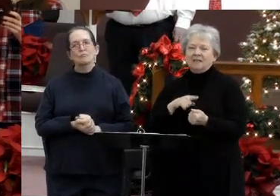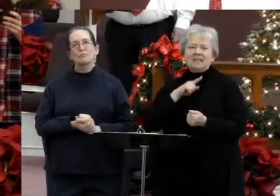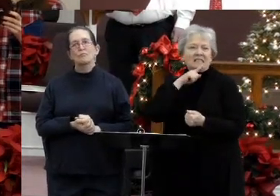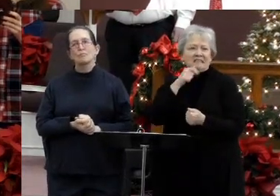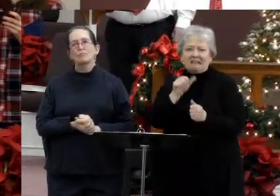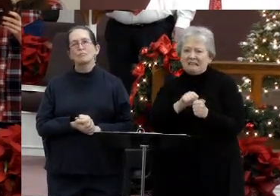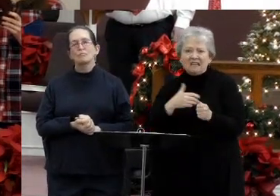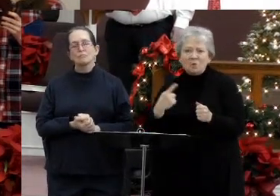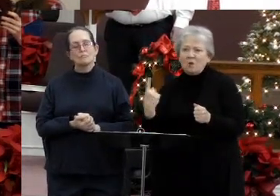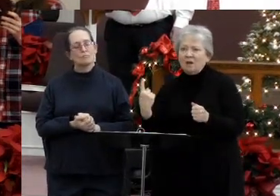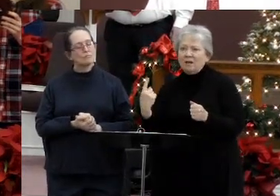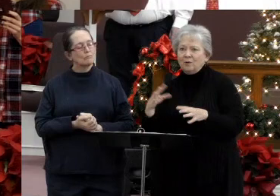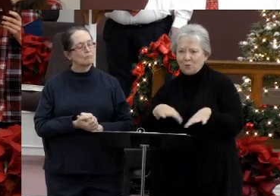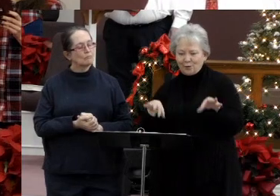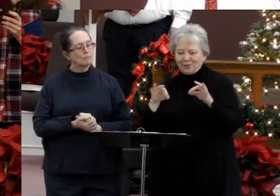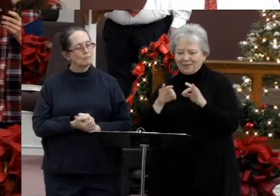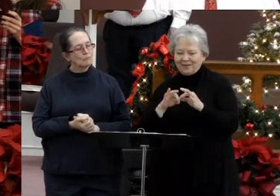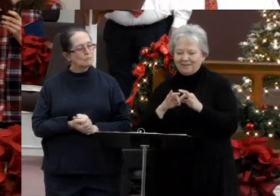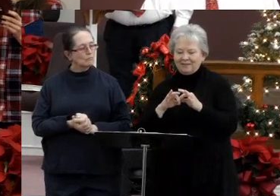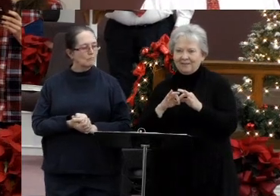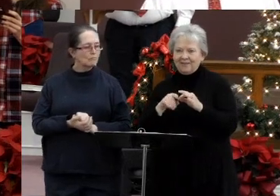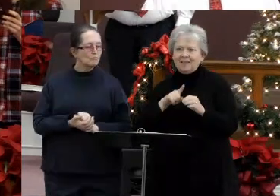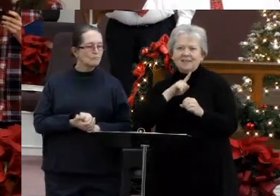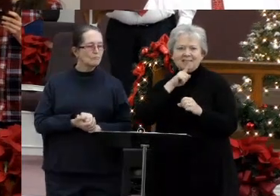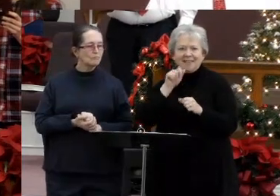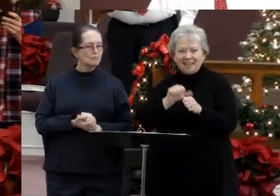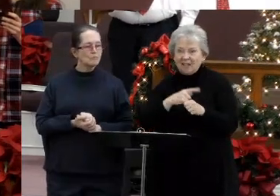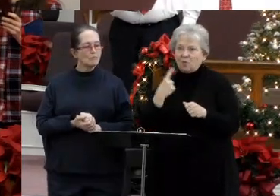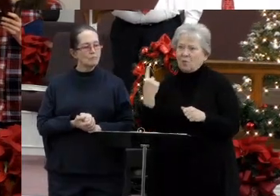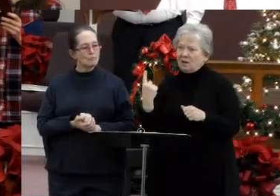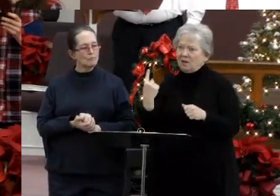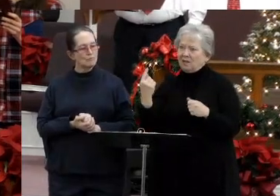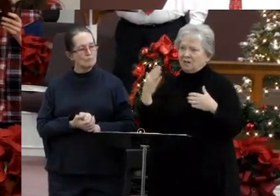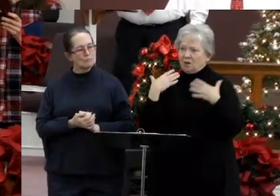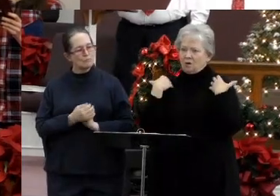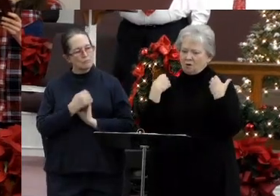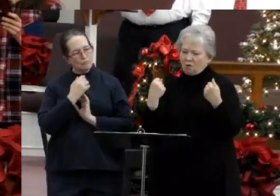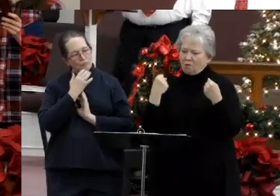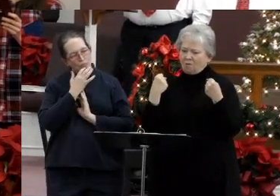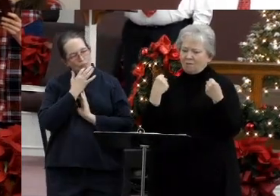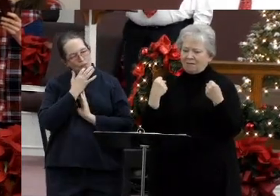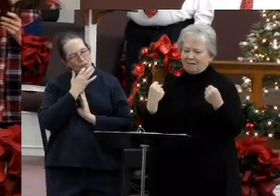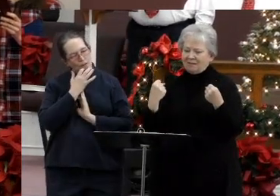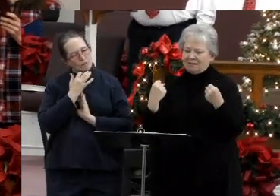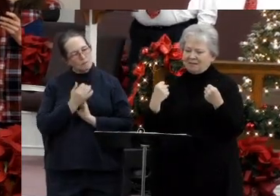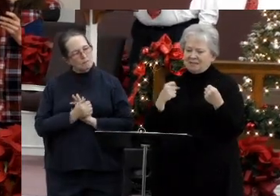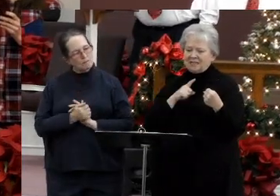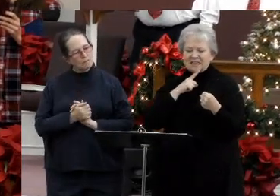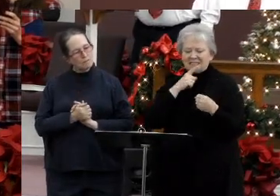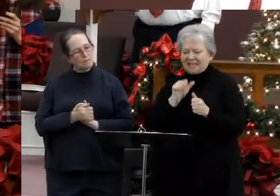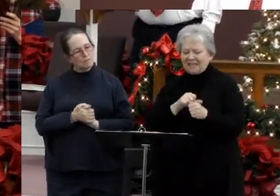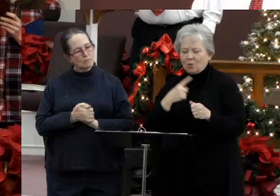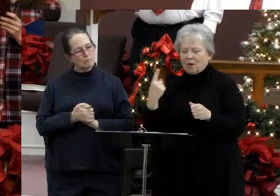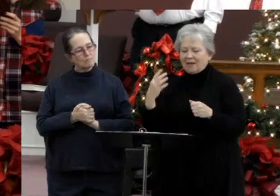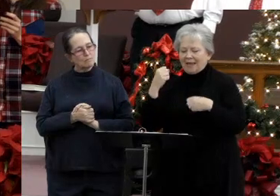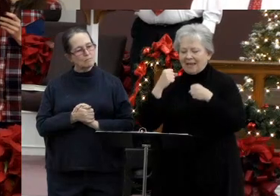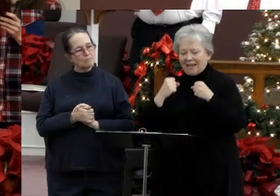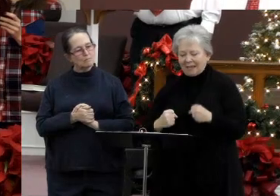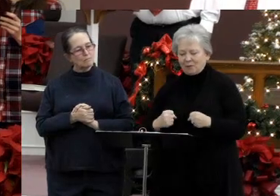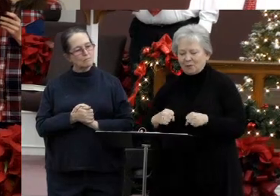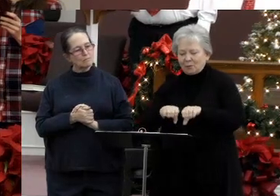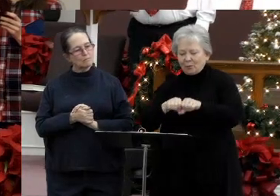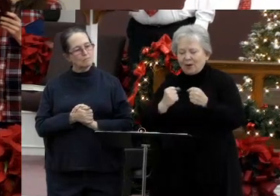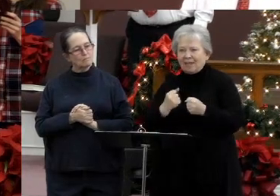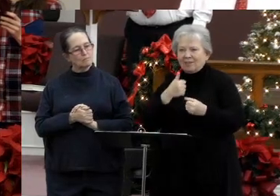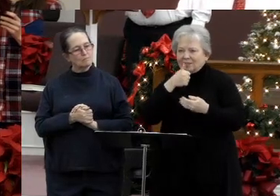Is anyone worthy? Is anyone whole? Is anyone able